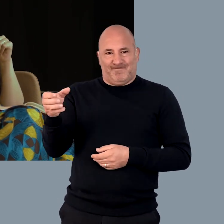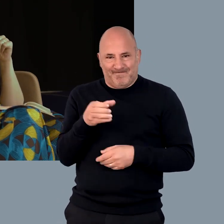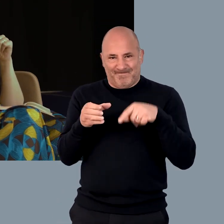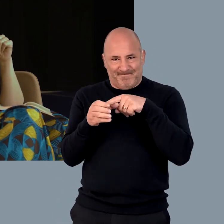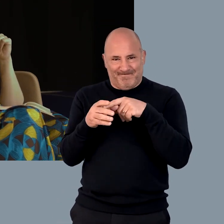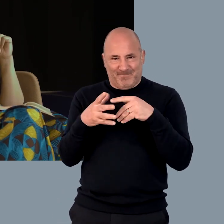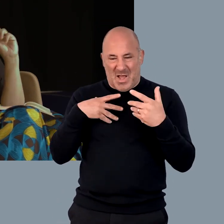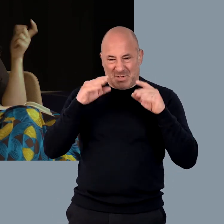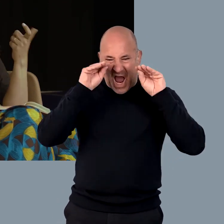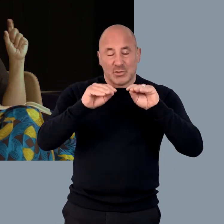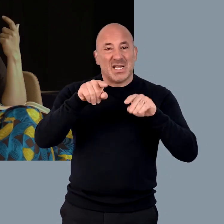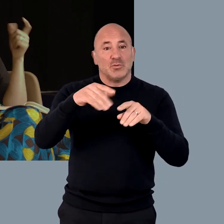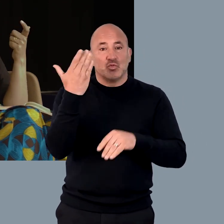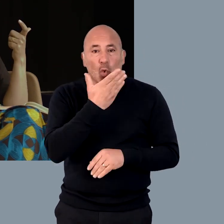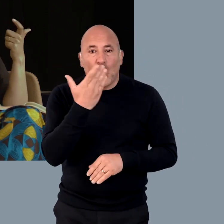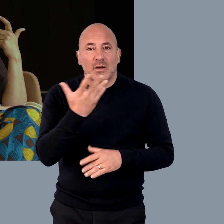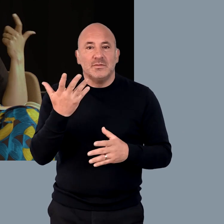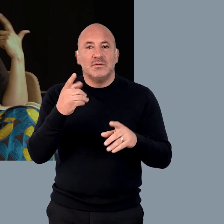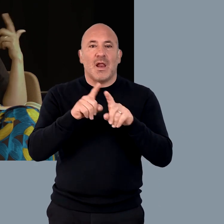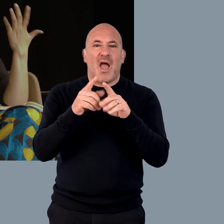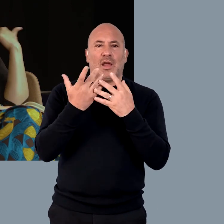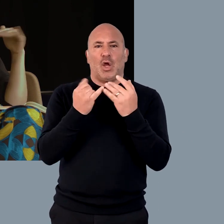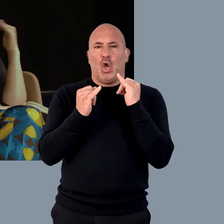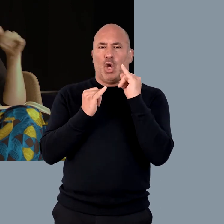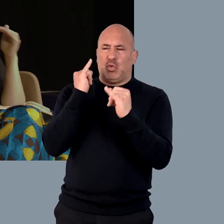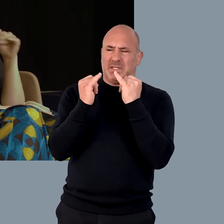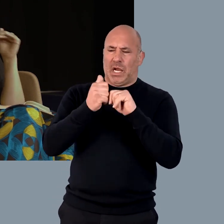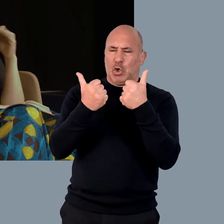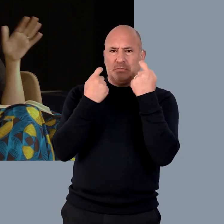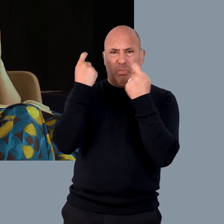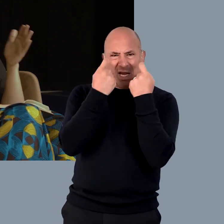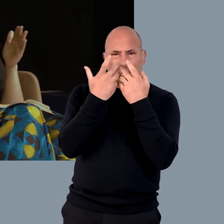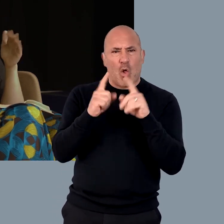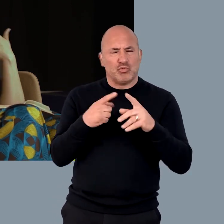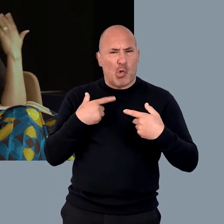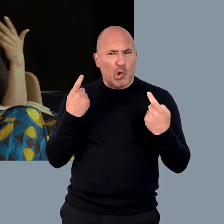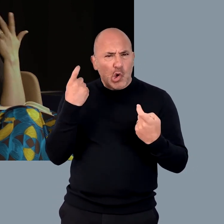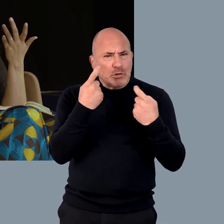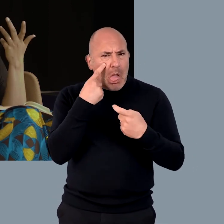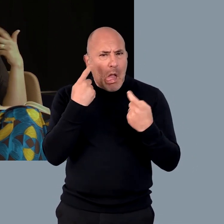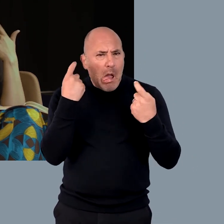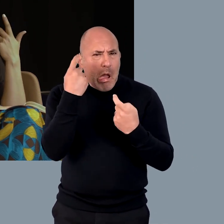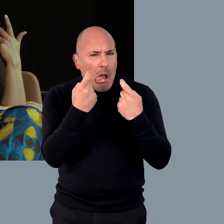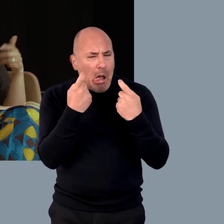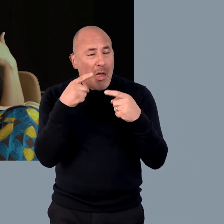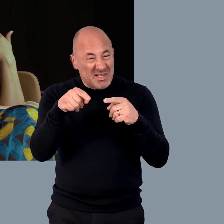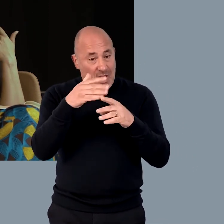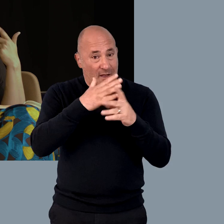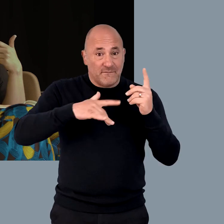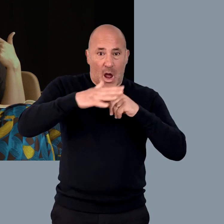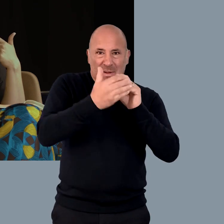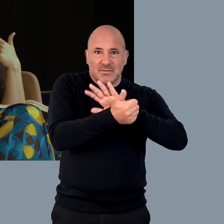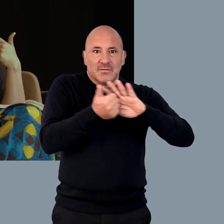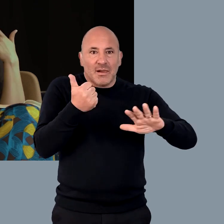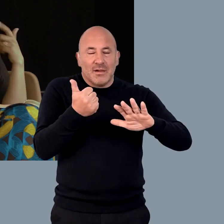those solutions. And I think that's why they're trying to bring into definitely kind of education here in schools, for example, the idea of critical thinking